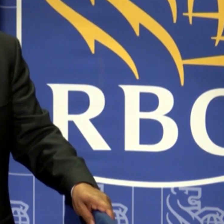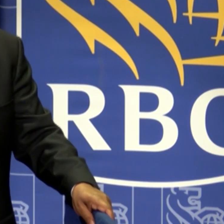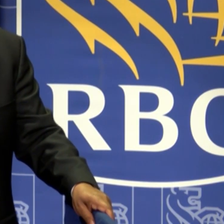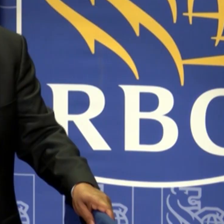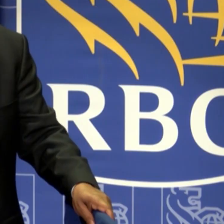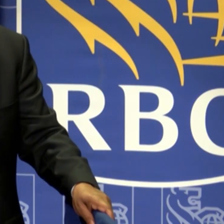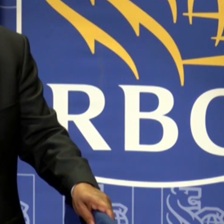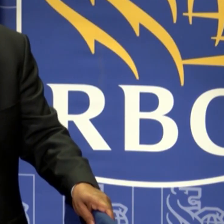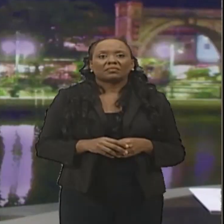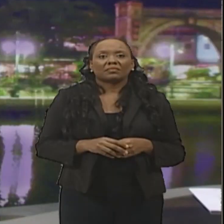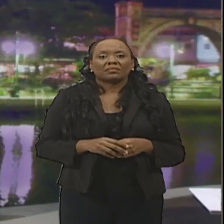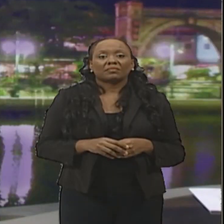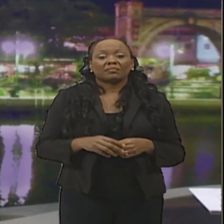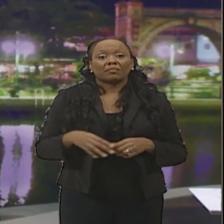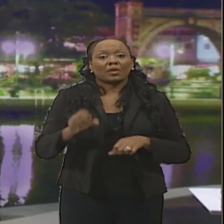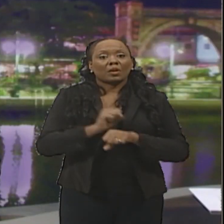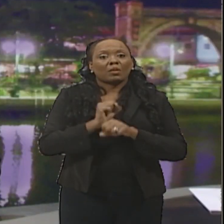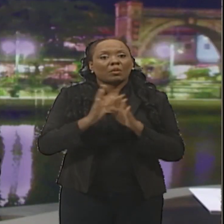expenditure-driven.